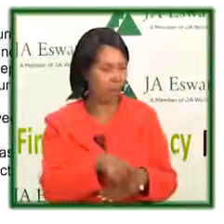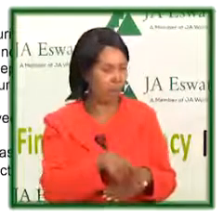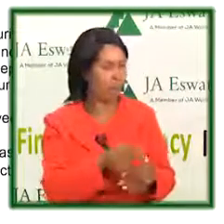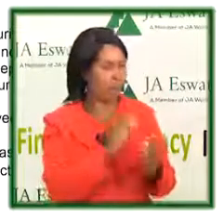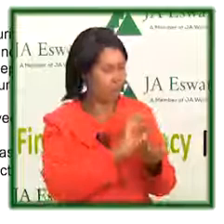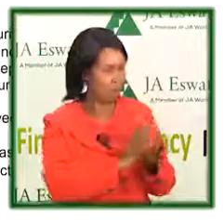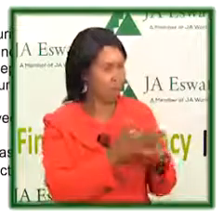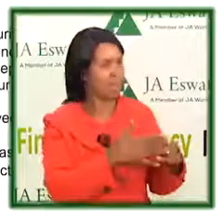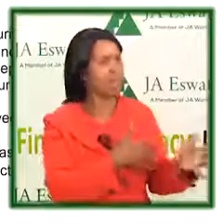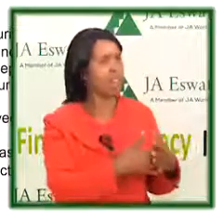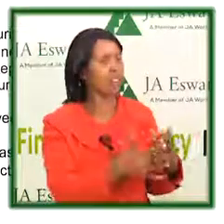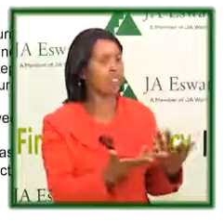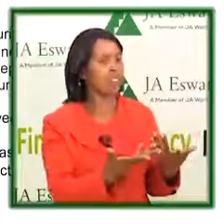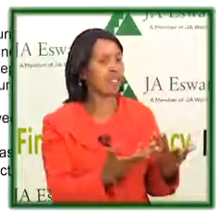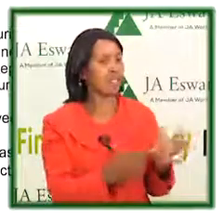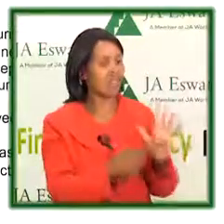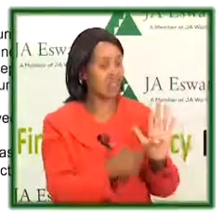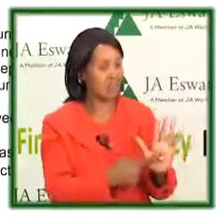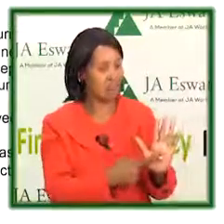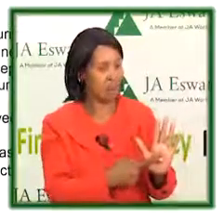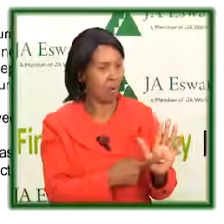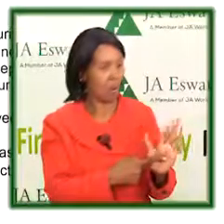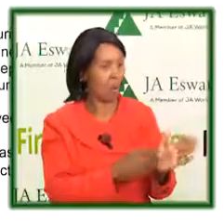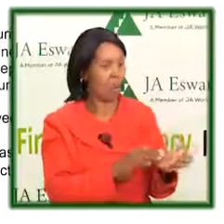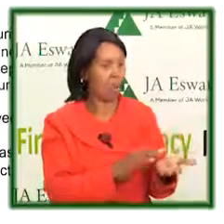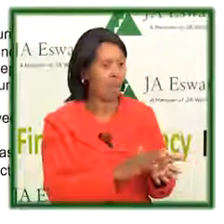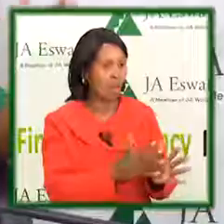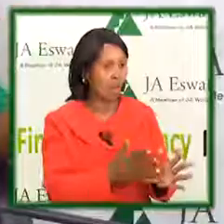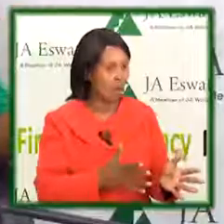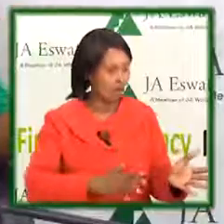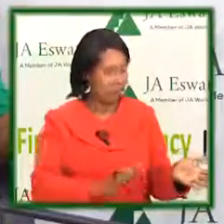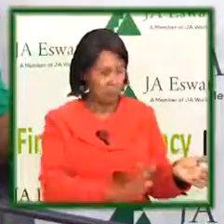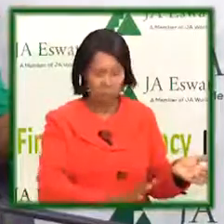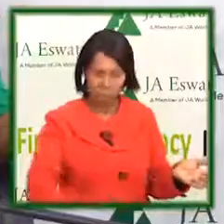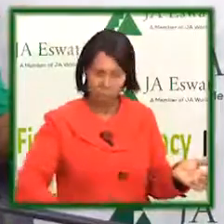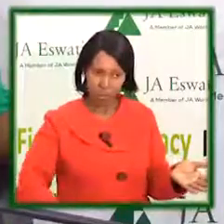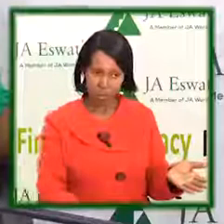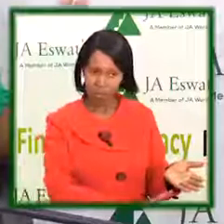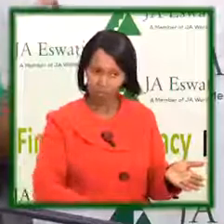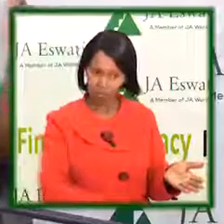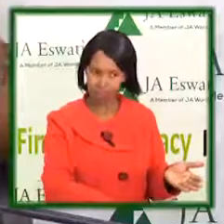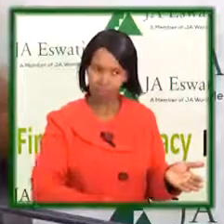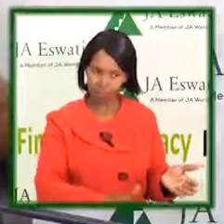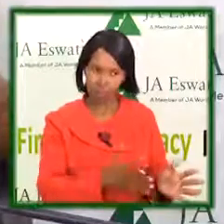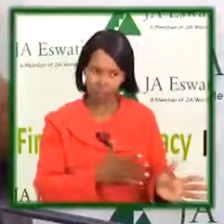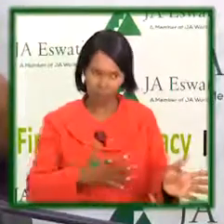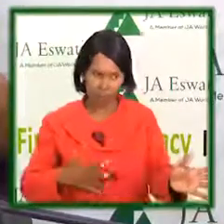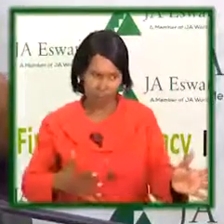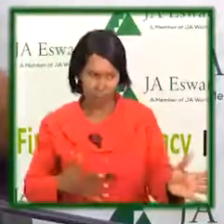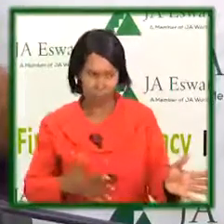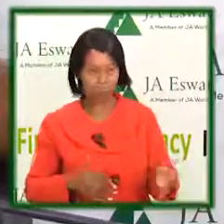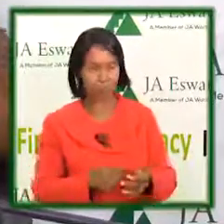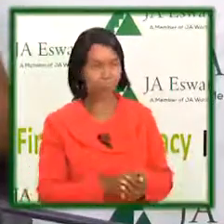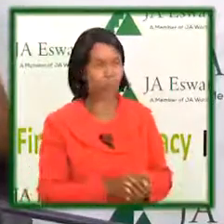of the floor polish. Some people are going to be making a fire. There is wax in there. The wax